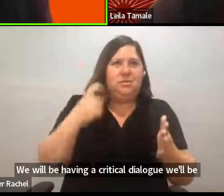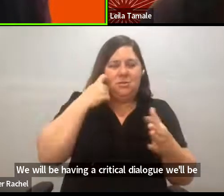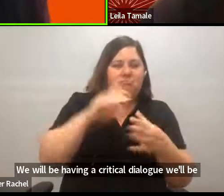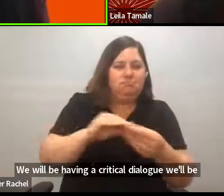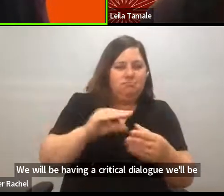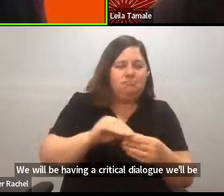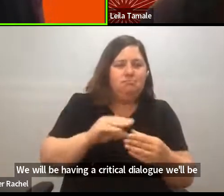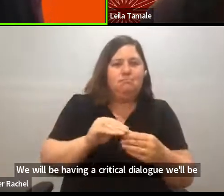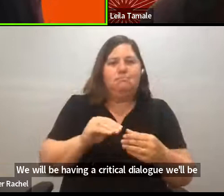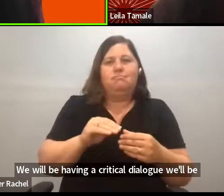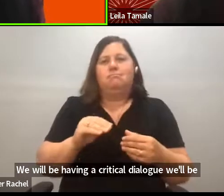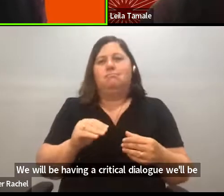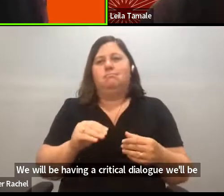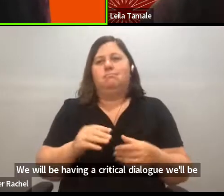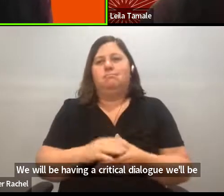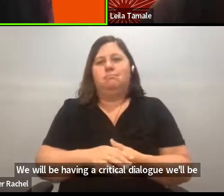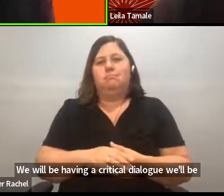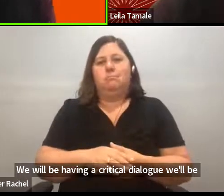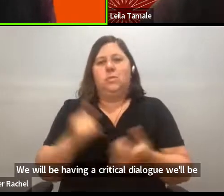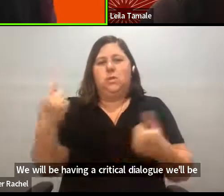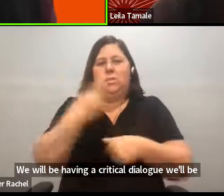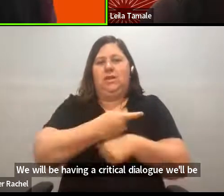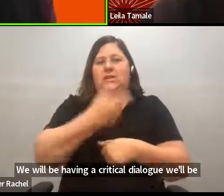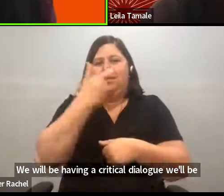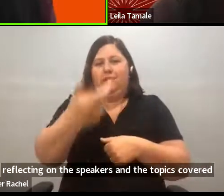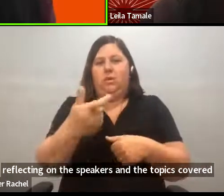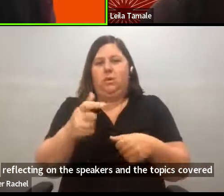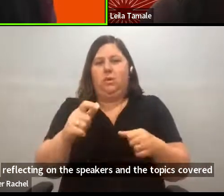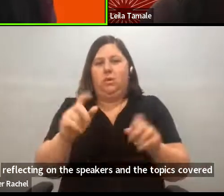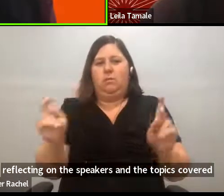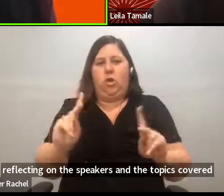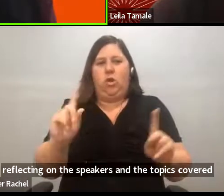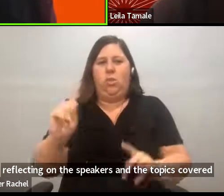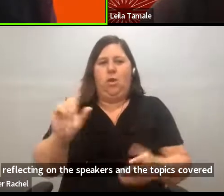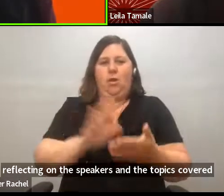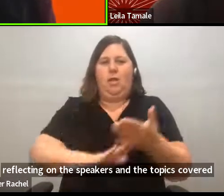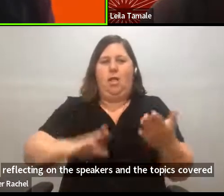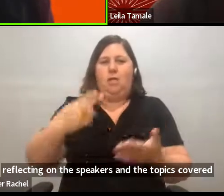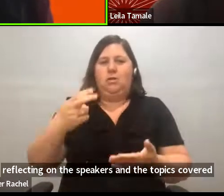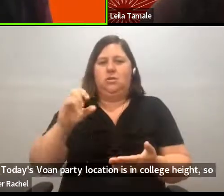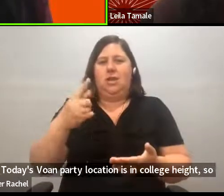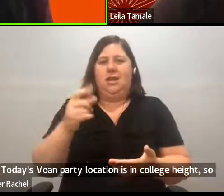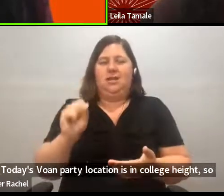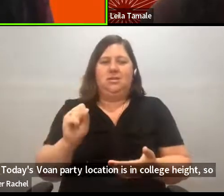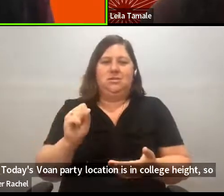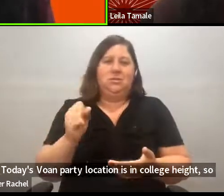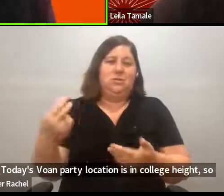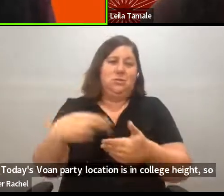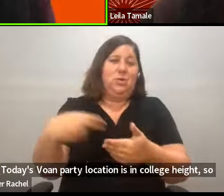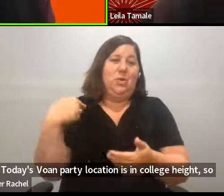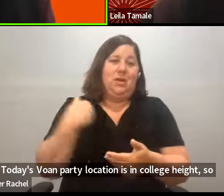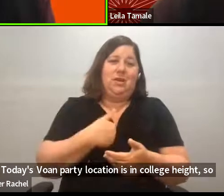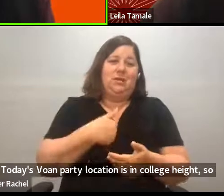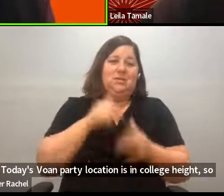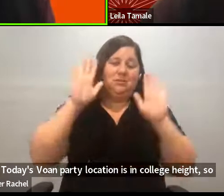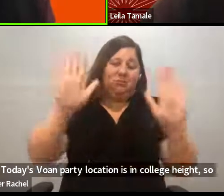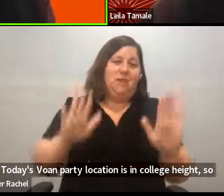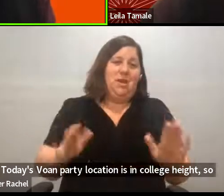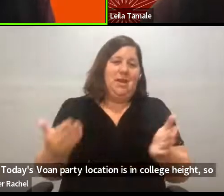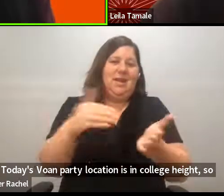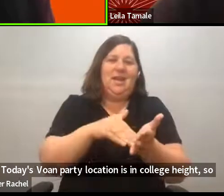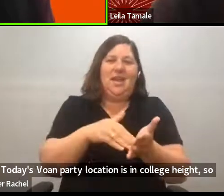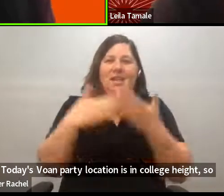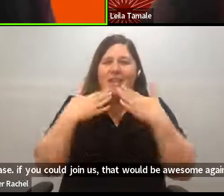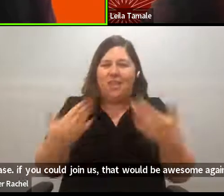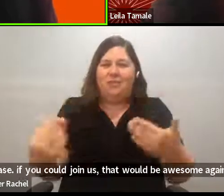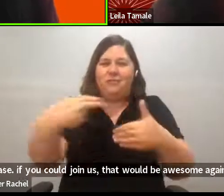covered. Today's viewing party location is in College Heights. So please, if you could join us, that would be awesome. Again, thank you all